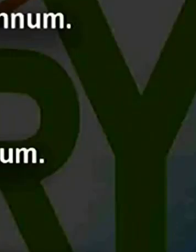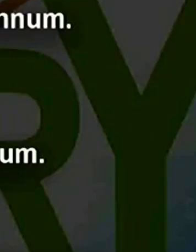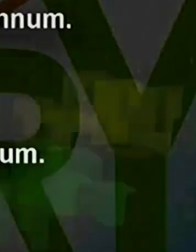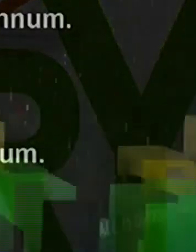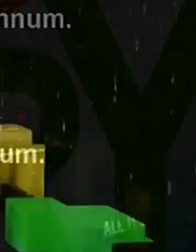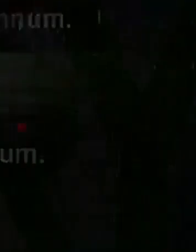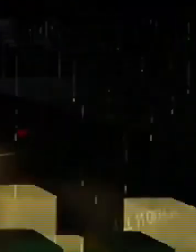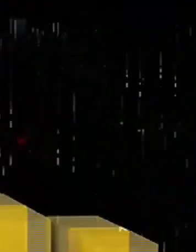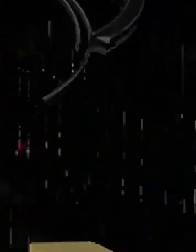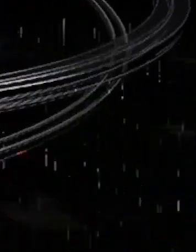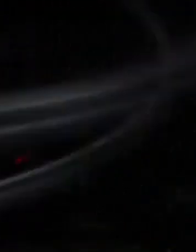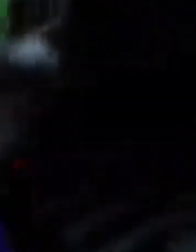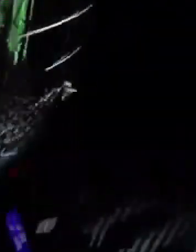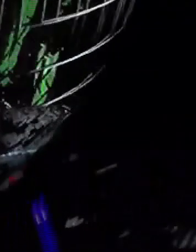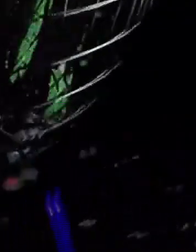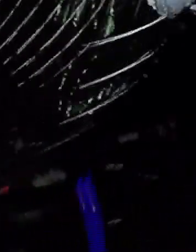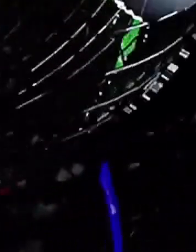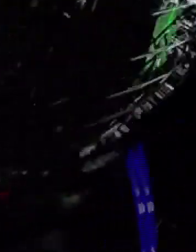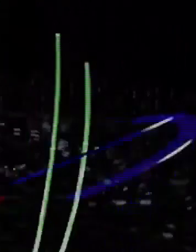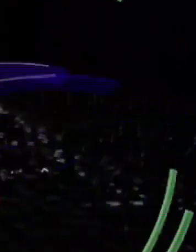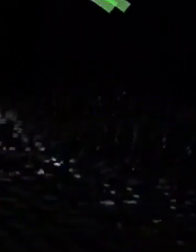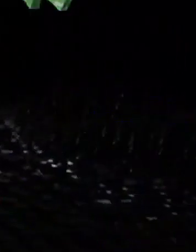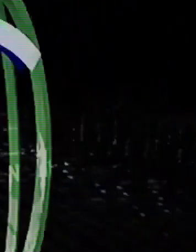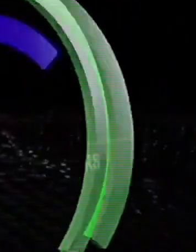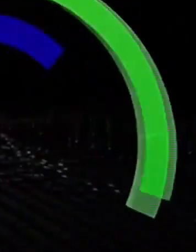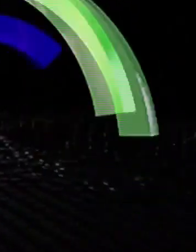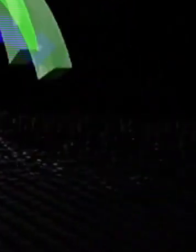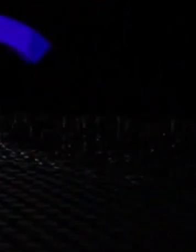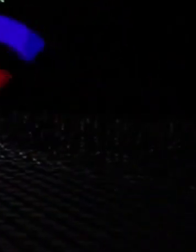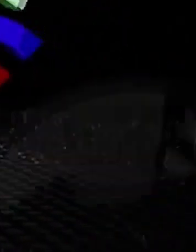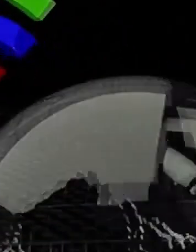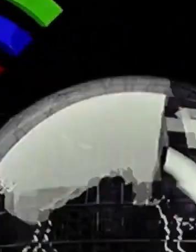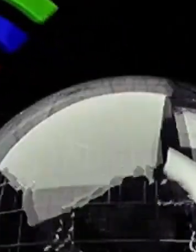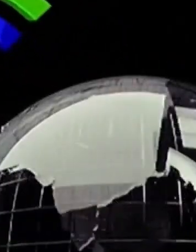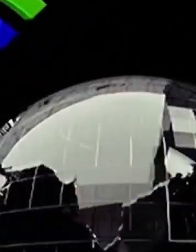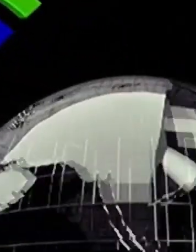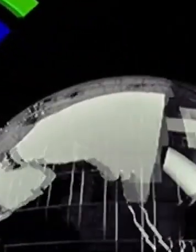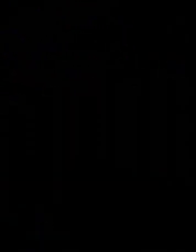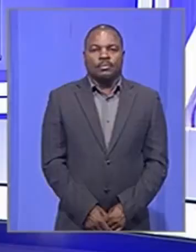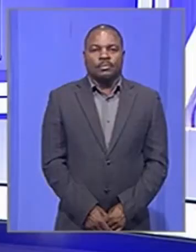5,200. Baeteledipele ba mekgatlho e kwa tlase ba tla bona diranta di le